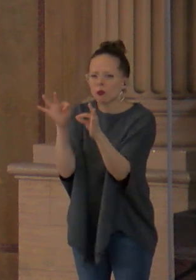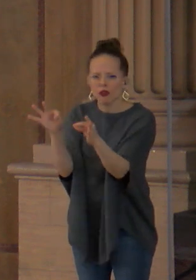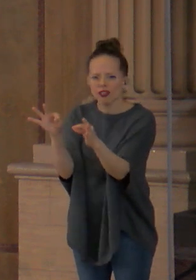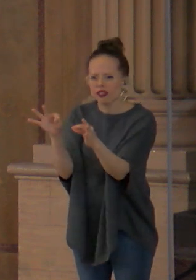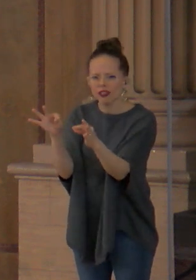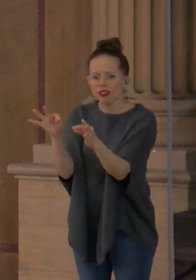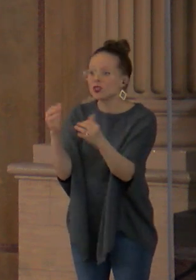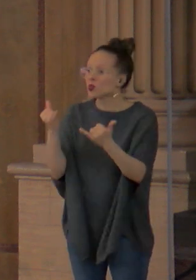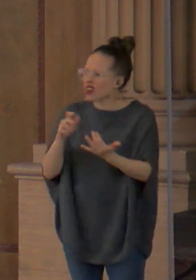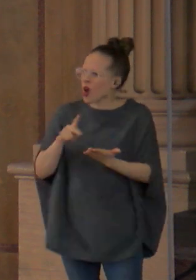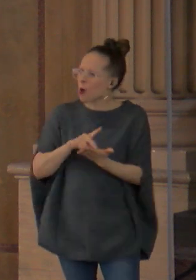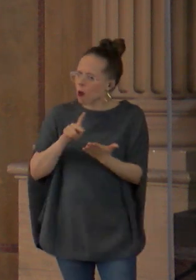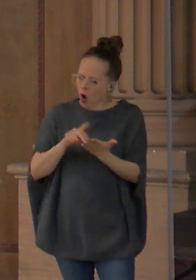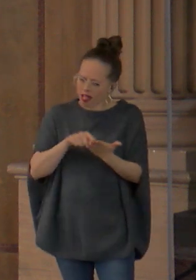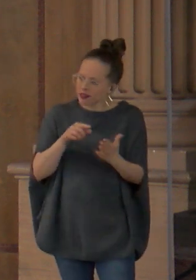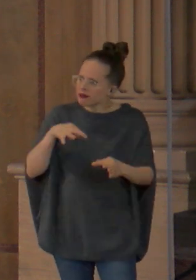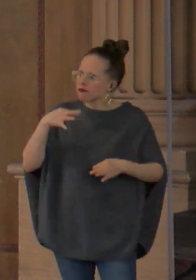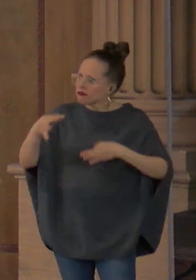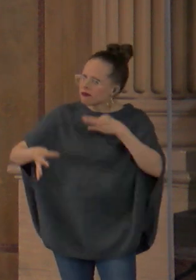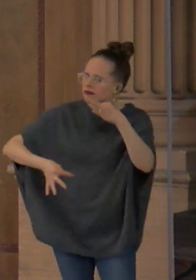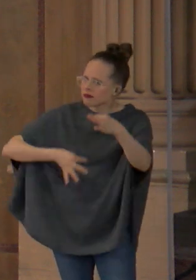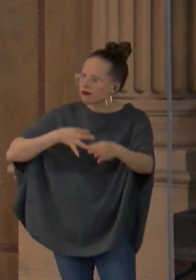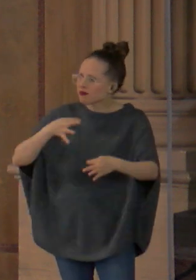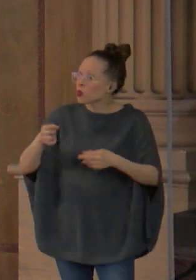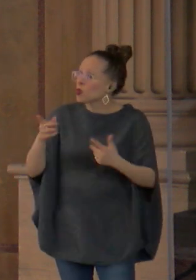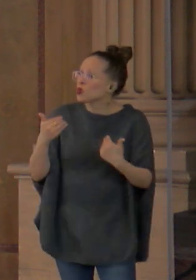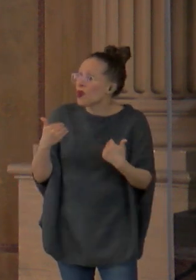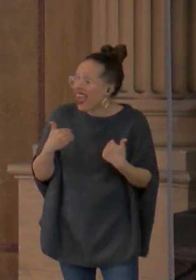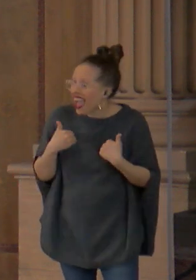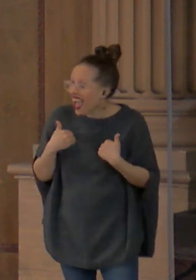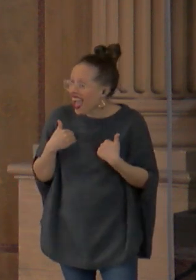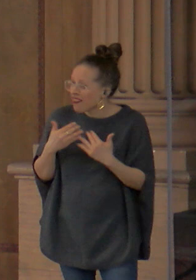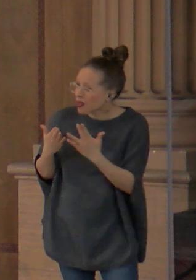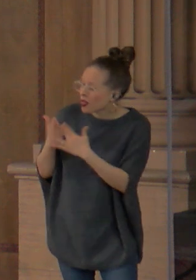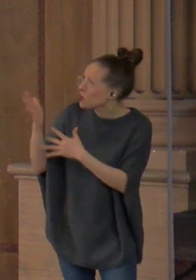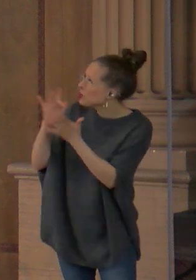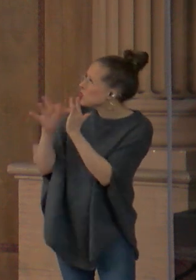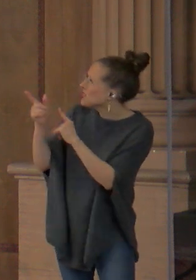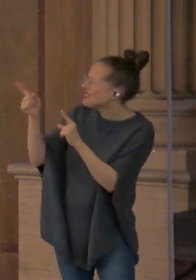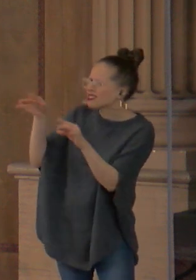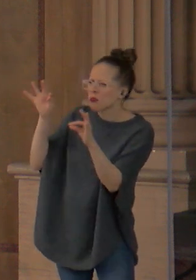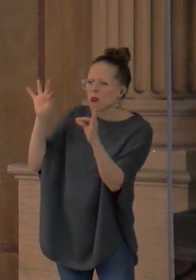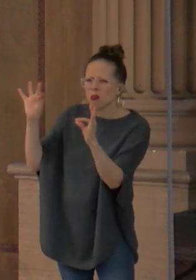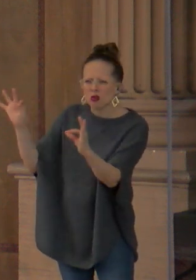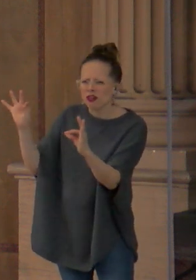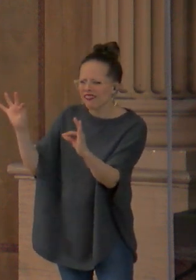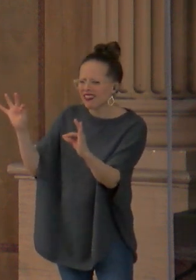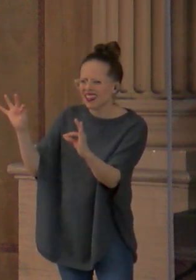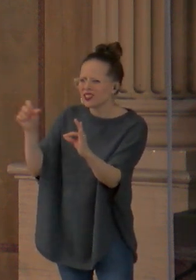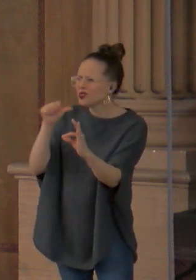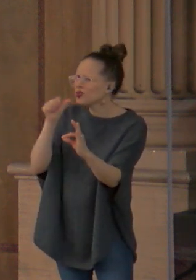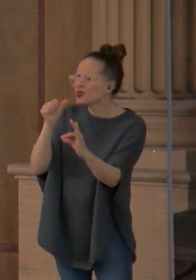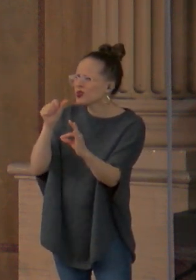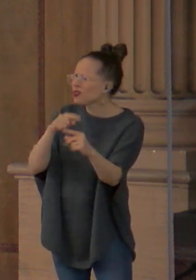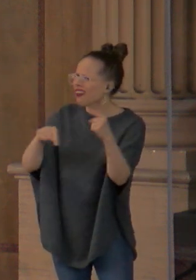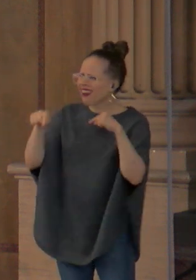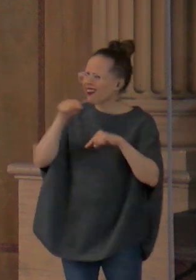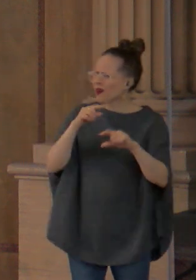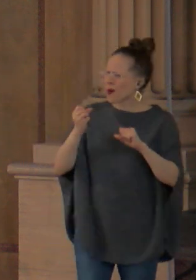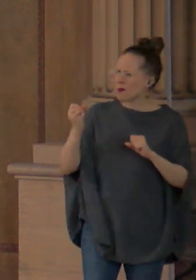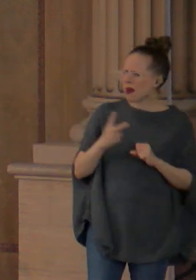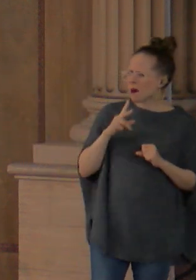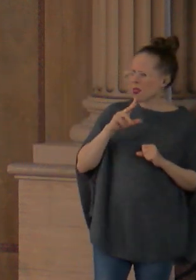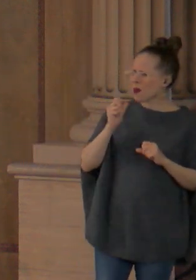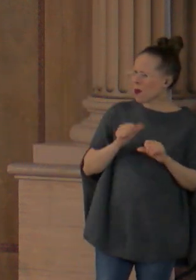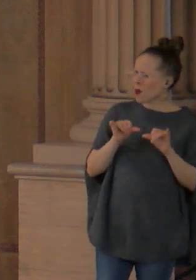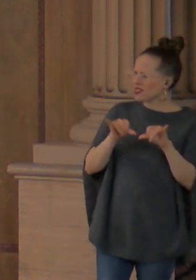better than that old system, so don't go back. You have the real thing in Jesus, and this new covenant is not